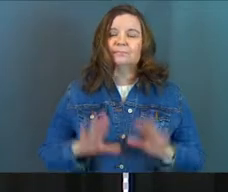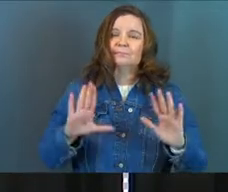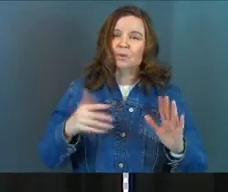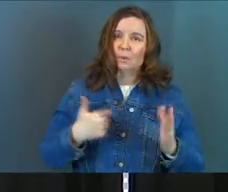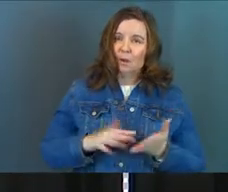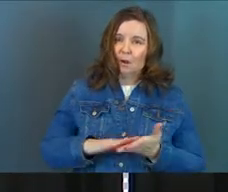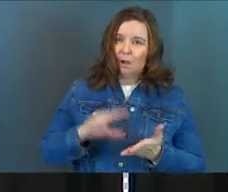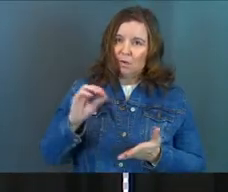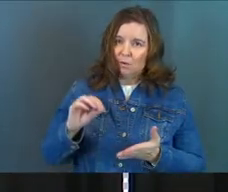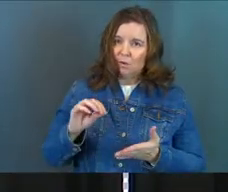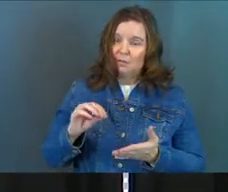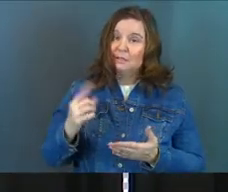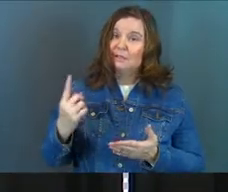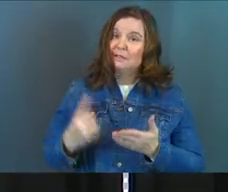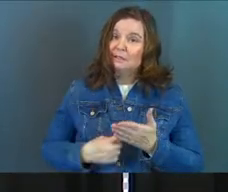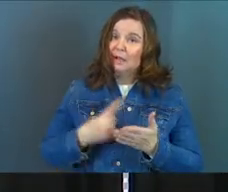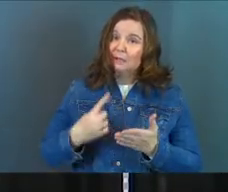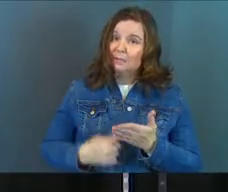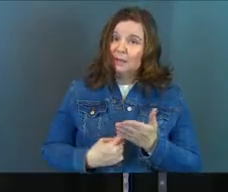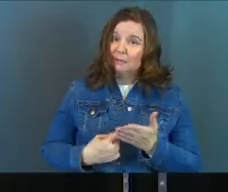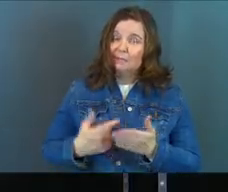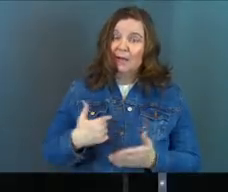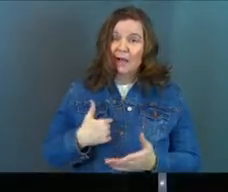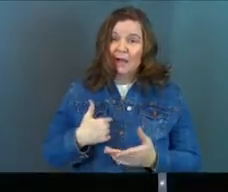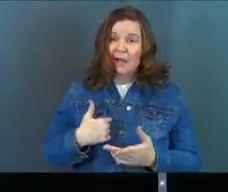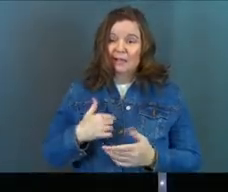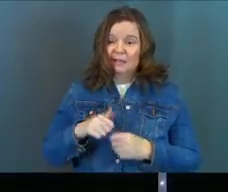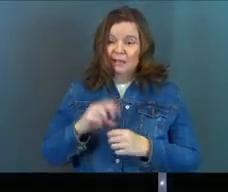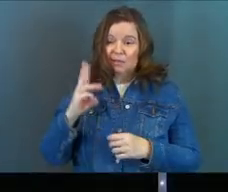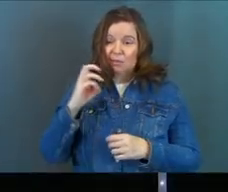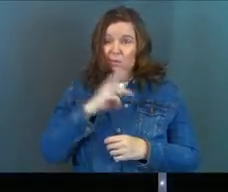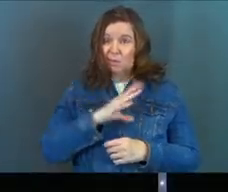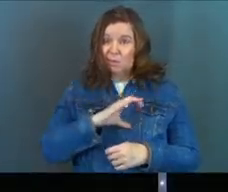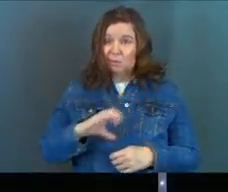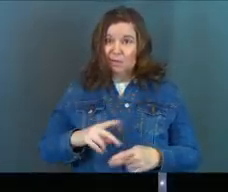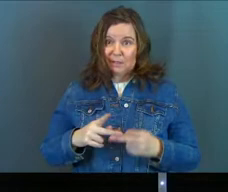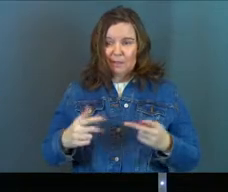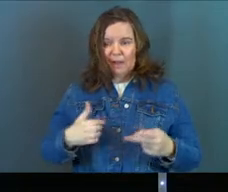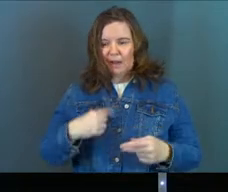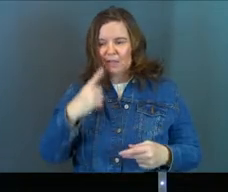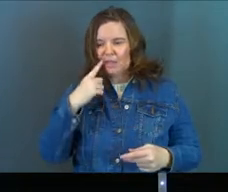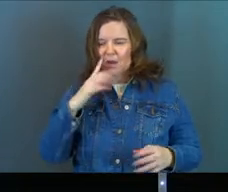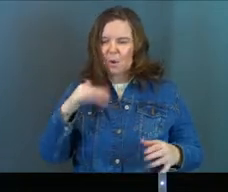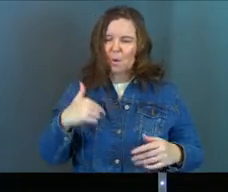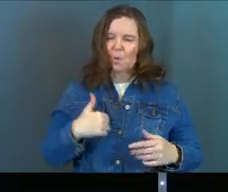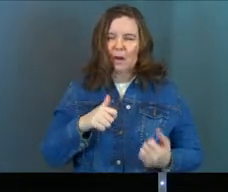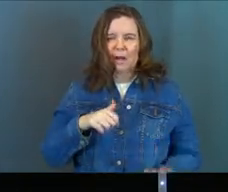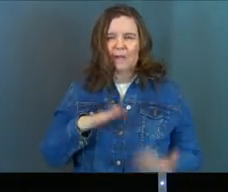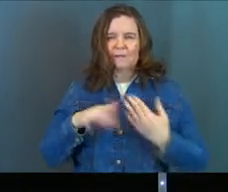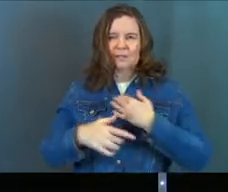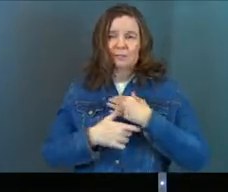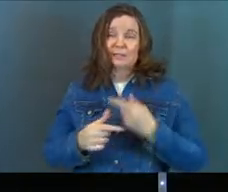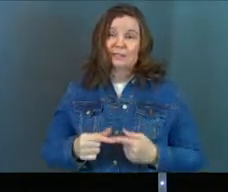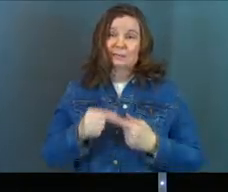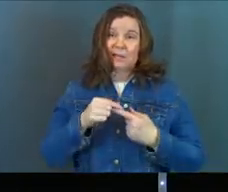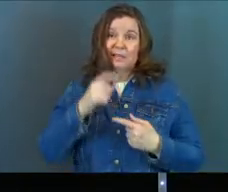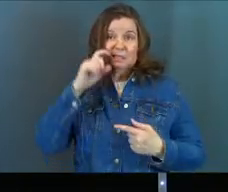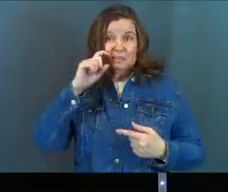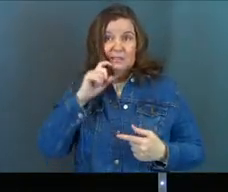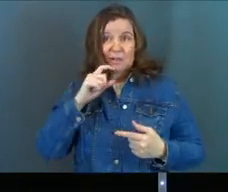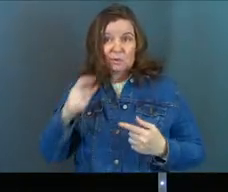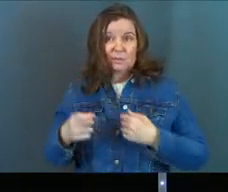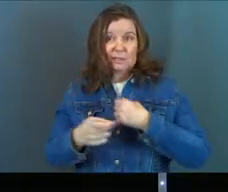Here's what I learned. Sometimes I can get into a weird Christian place and I think, you know what, when I face temptation, especially